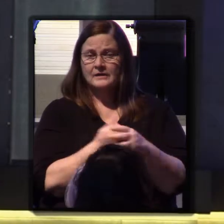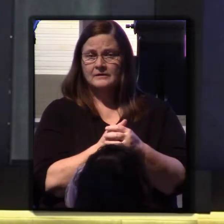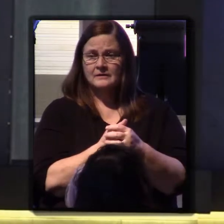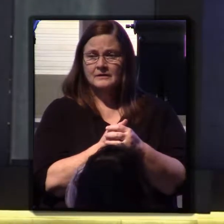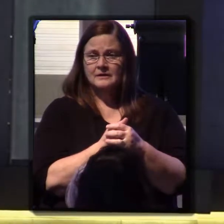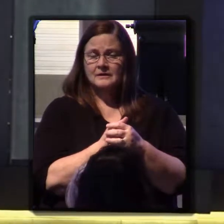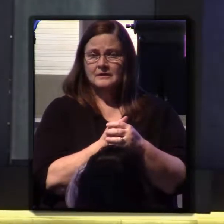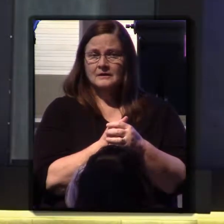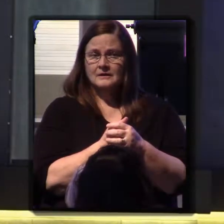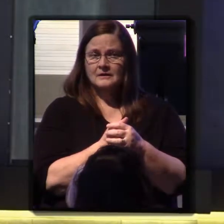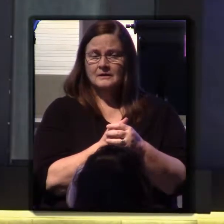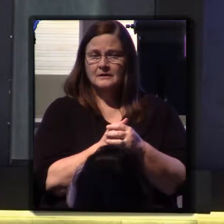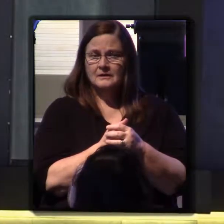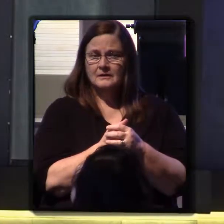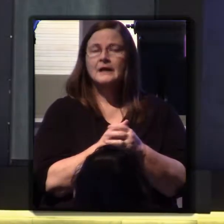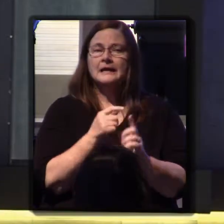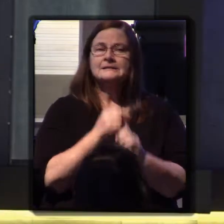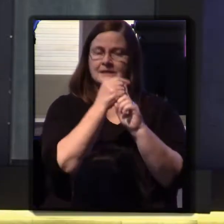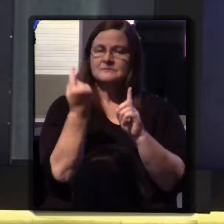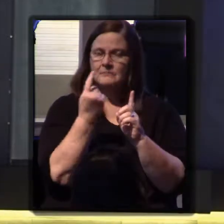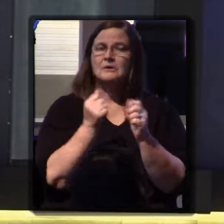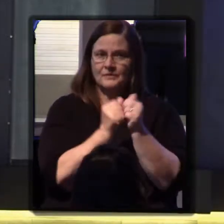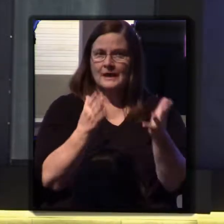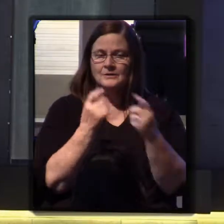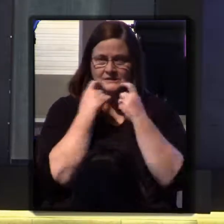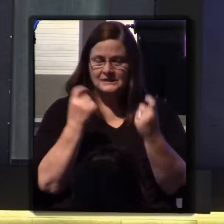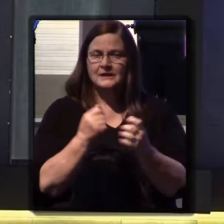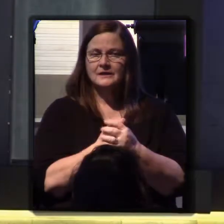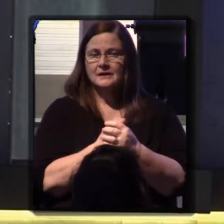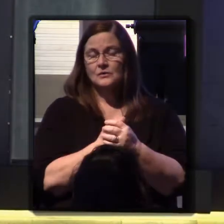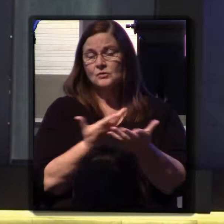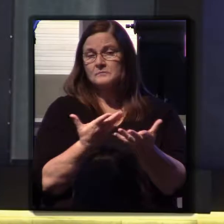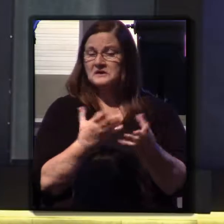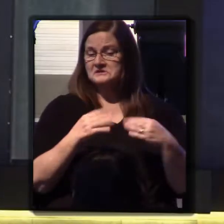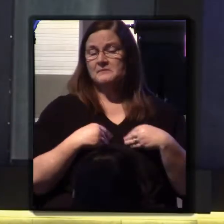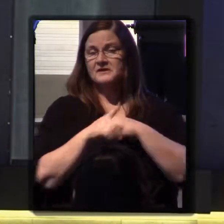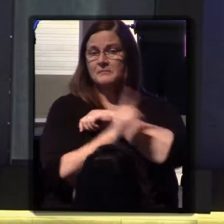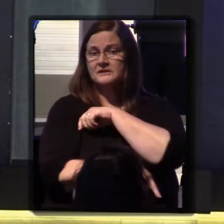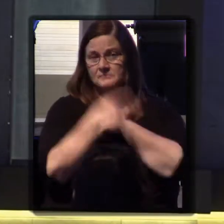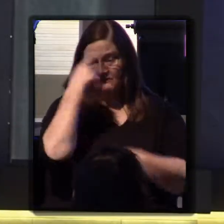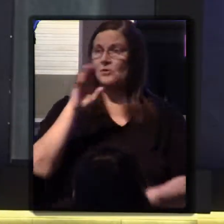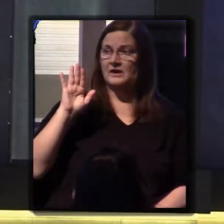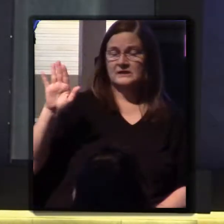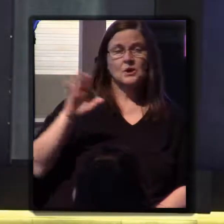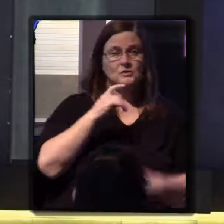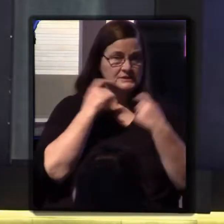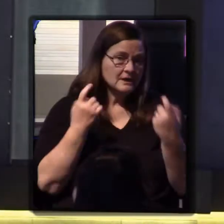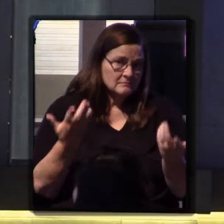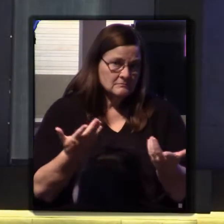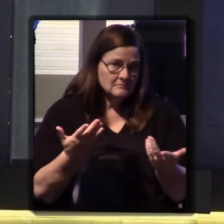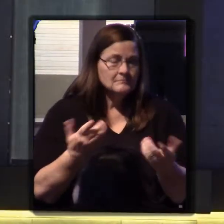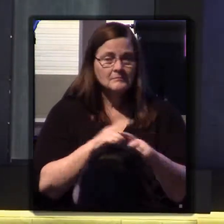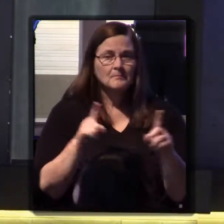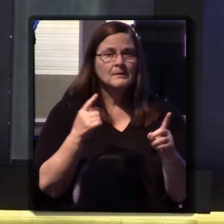that because anybody else who died, other than someone who himself was sinless, would be simply